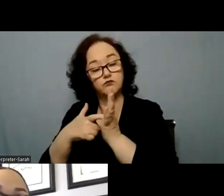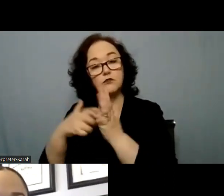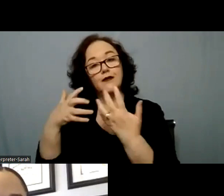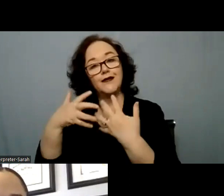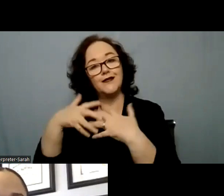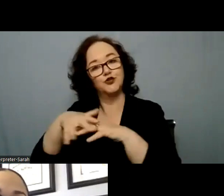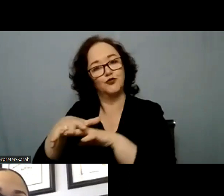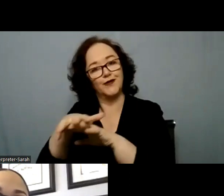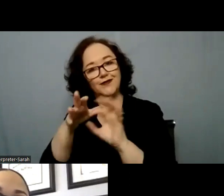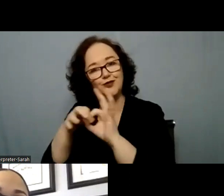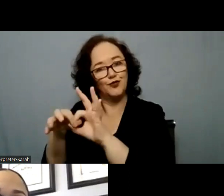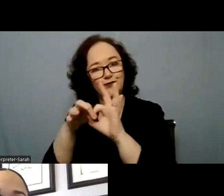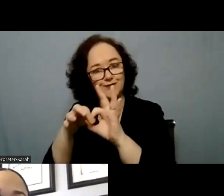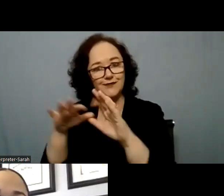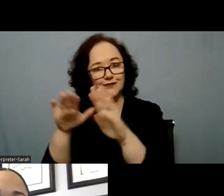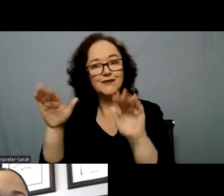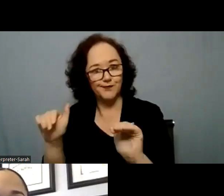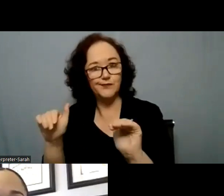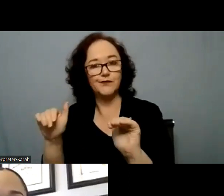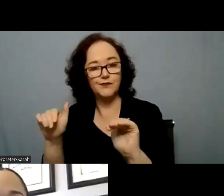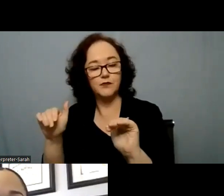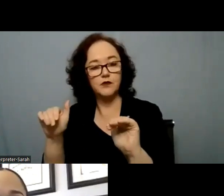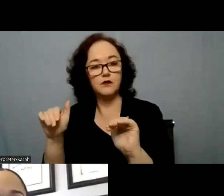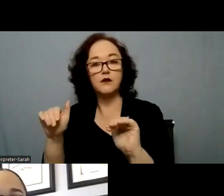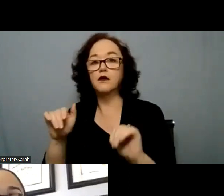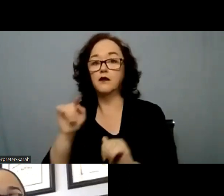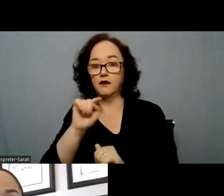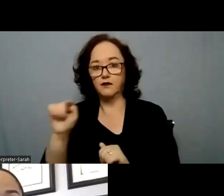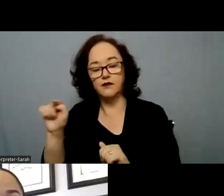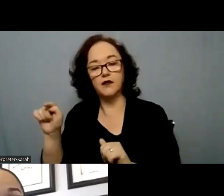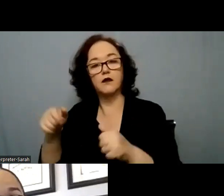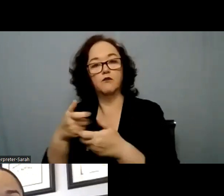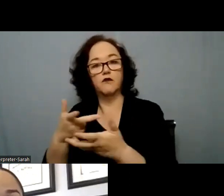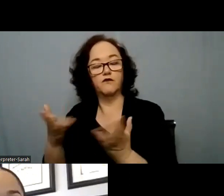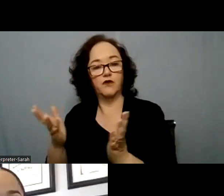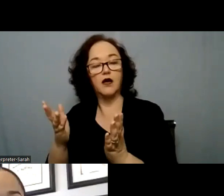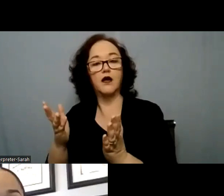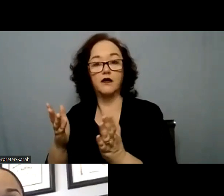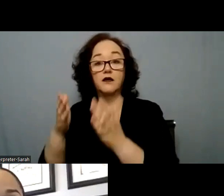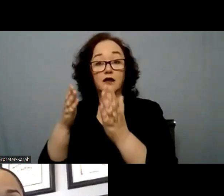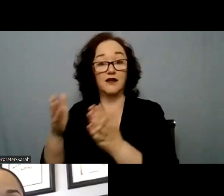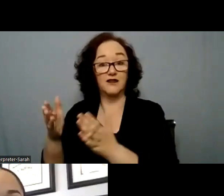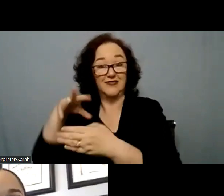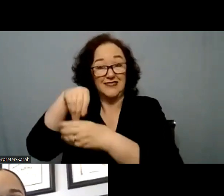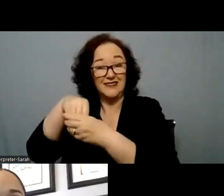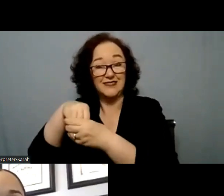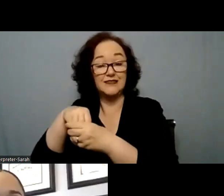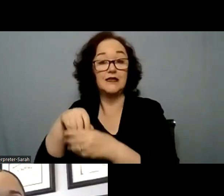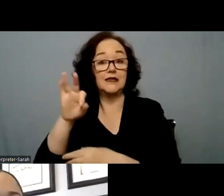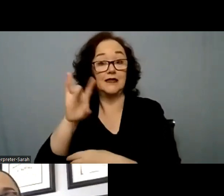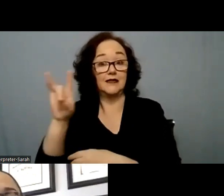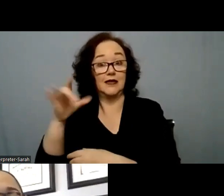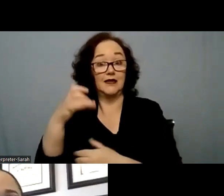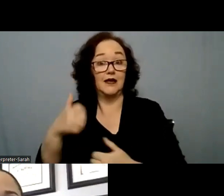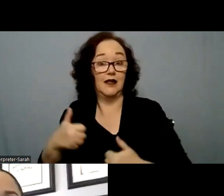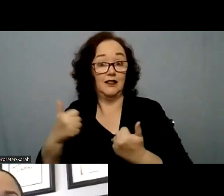coordination systems, and they are providing individuals that are participating in the 988 Lifeline with sort